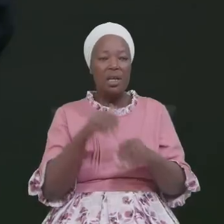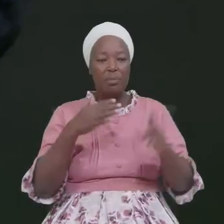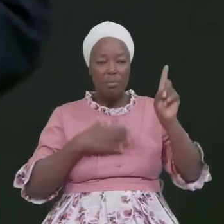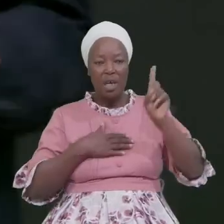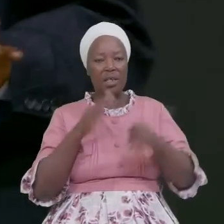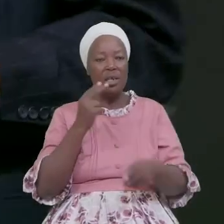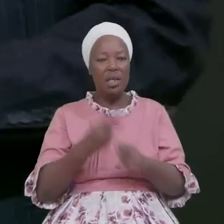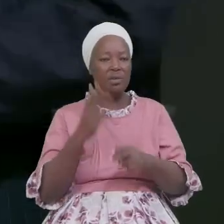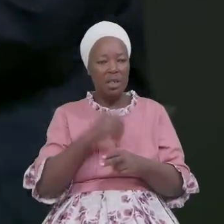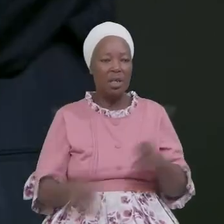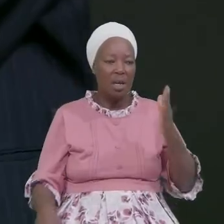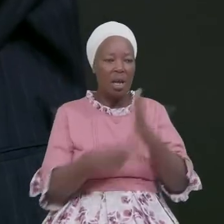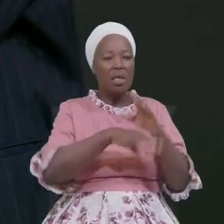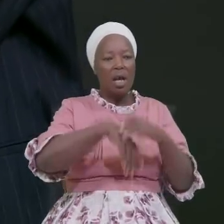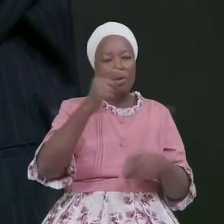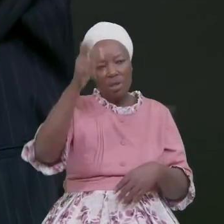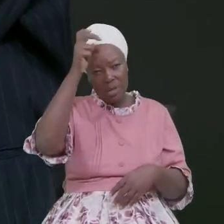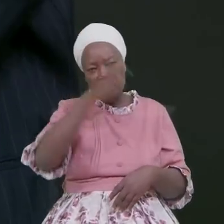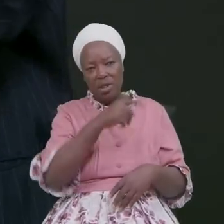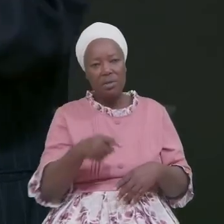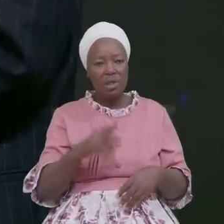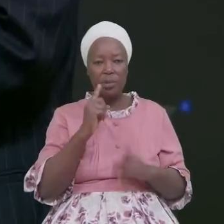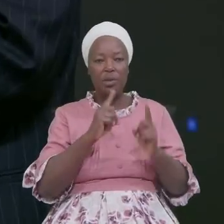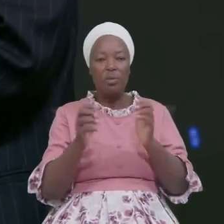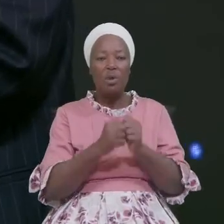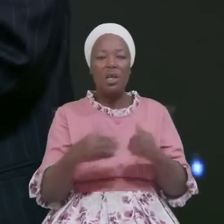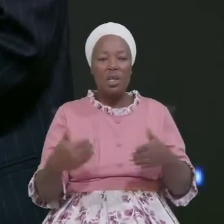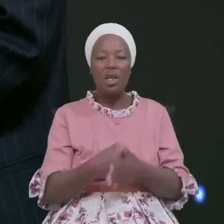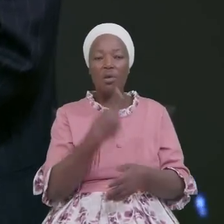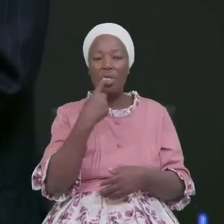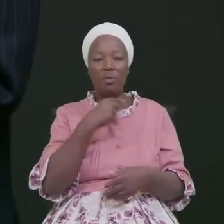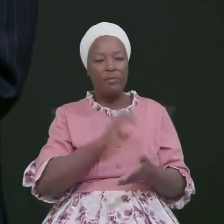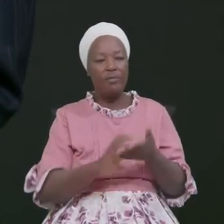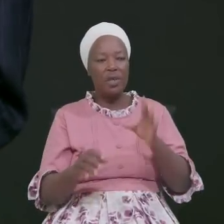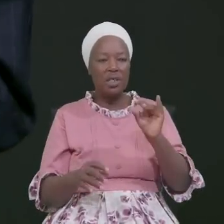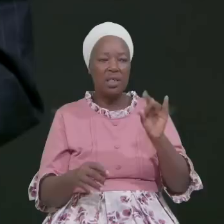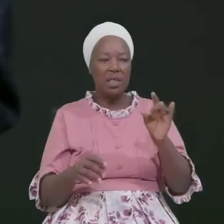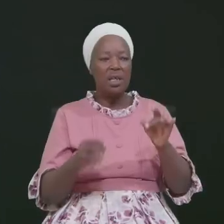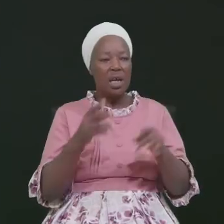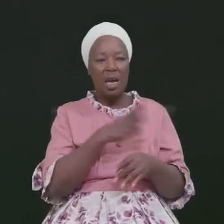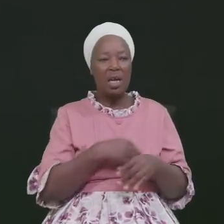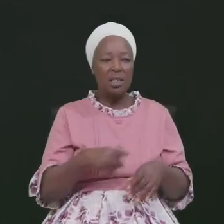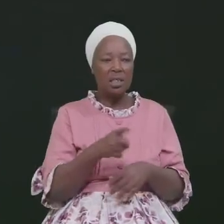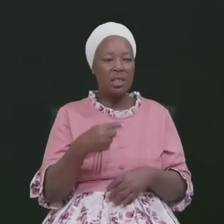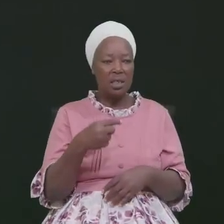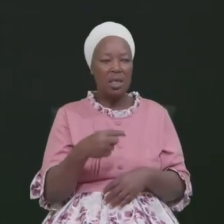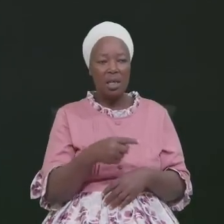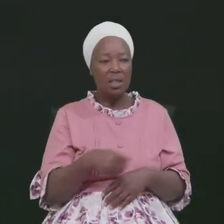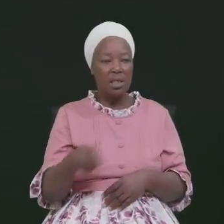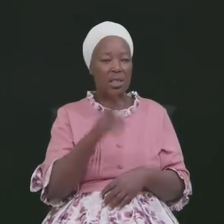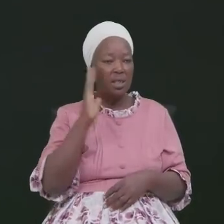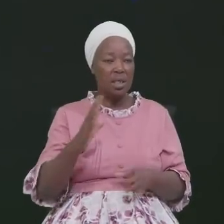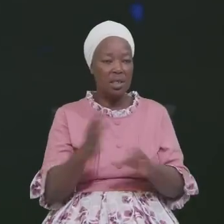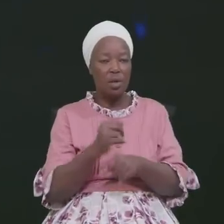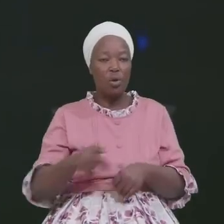devils, they shall speak with new tongues. Verse 18, and it said they shall take off serpents, and